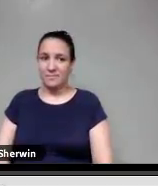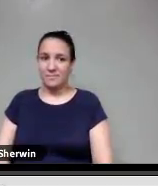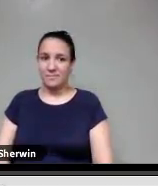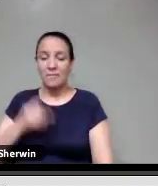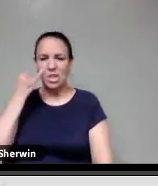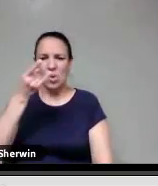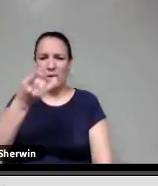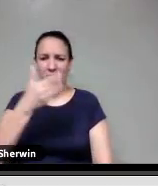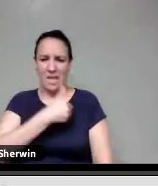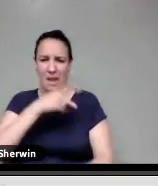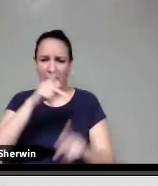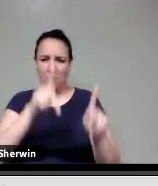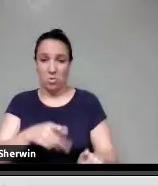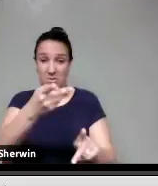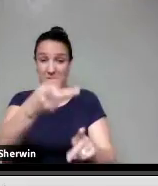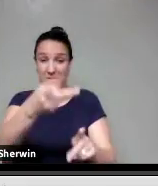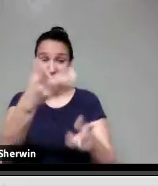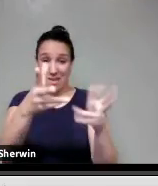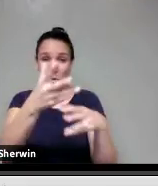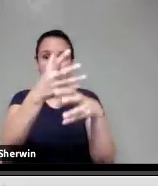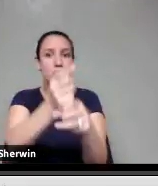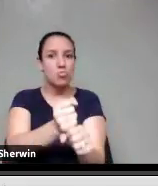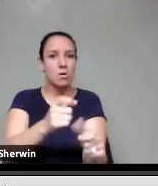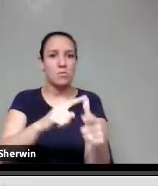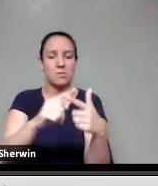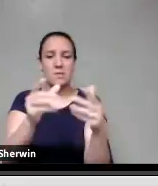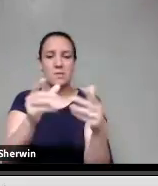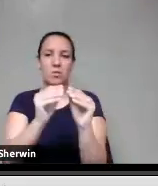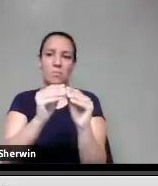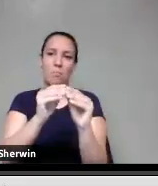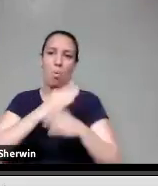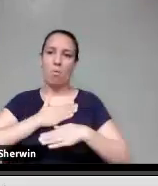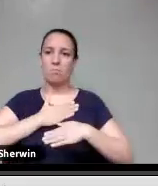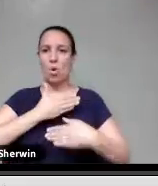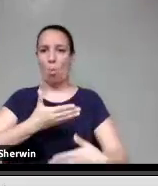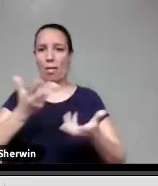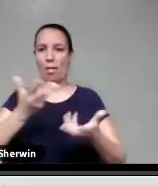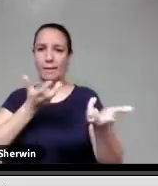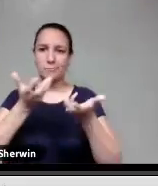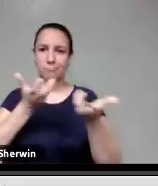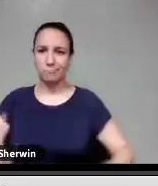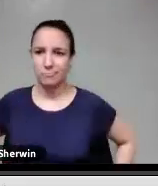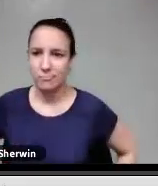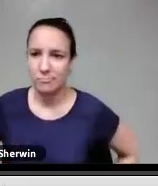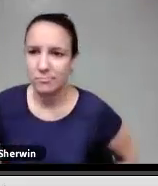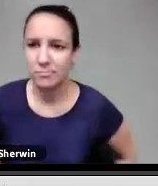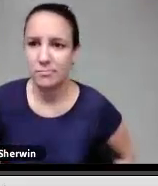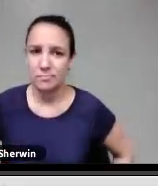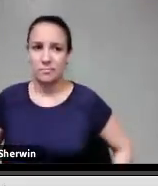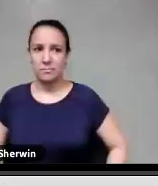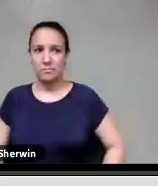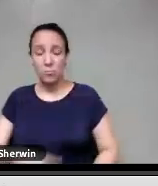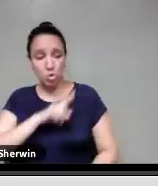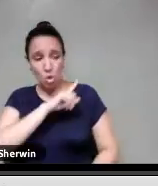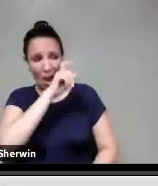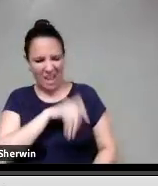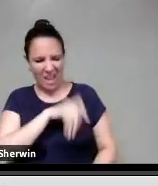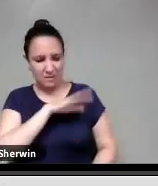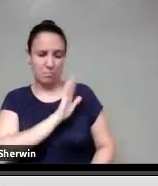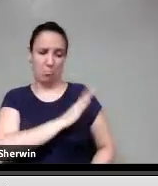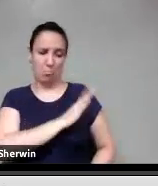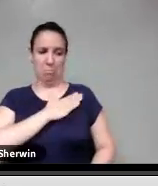already trust. Ask your ally, the person that goes with you, what obstacles or barriers you might find. So when you get